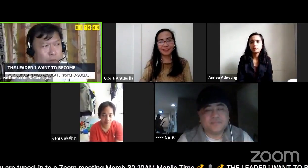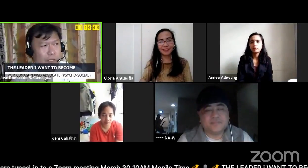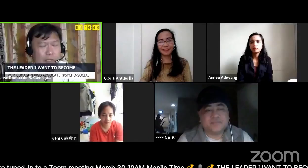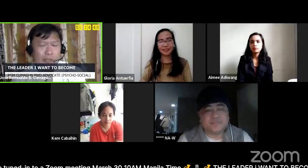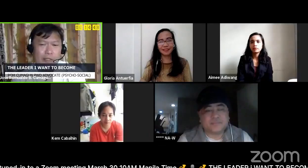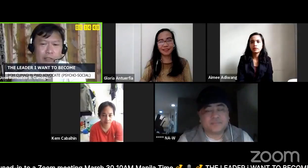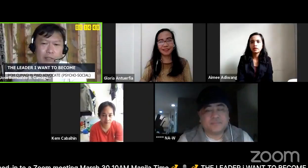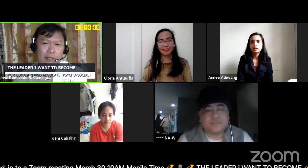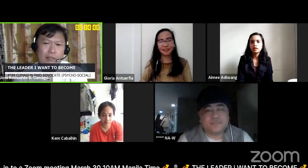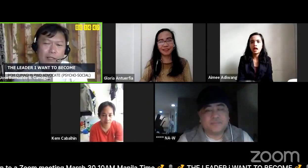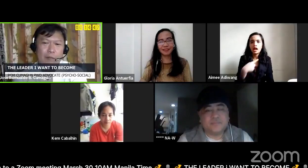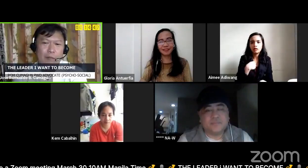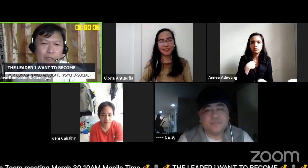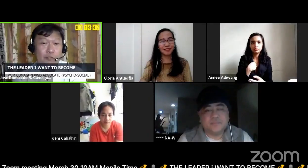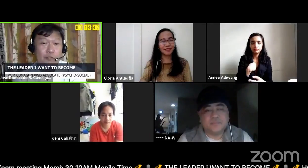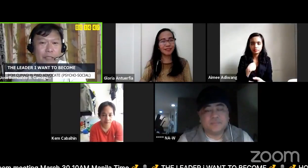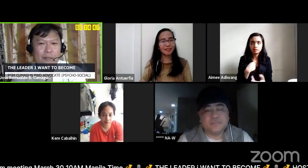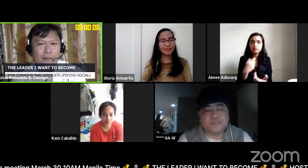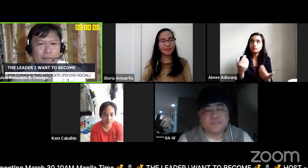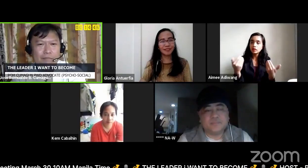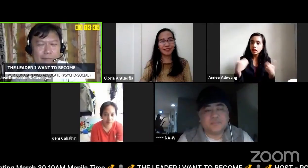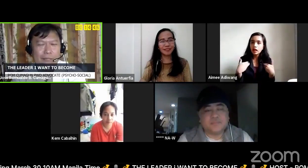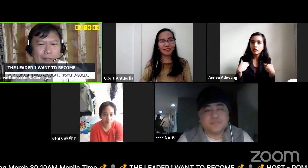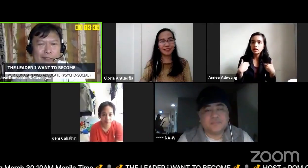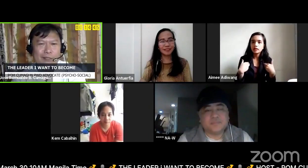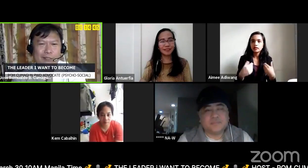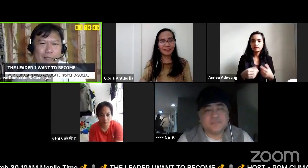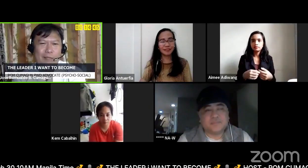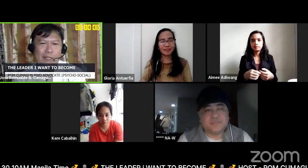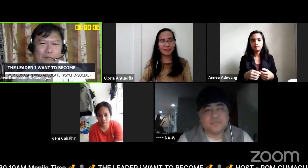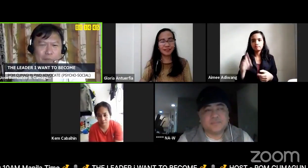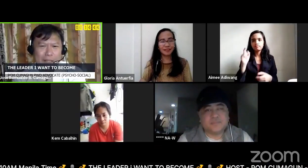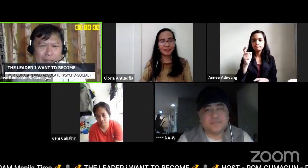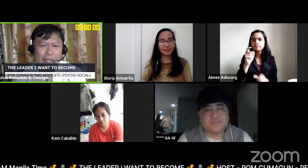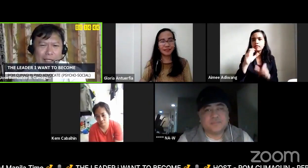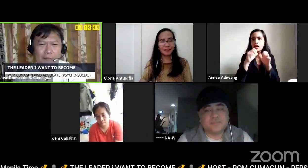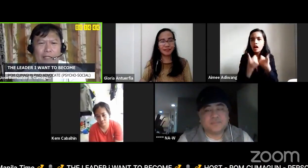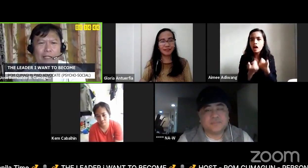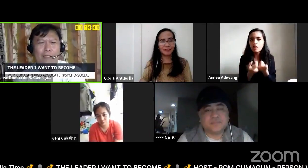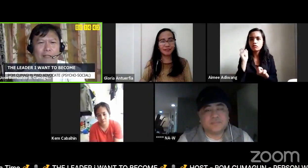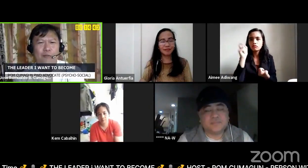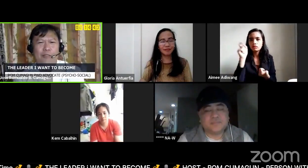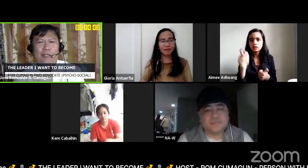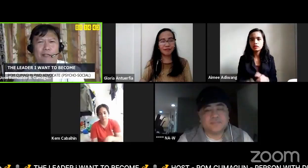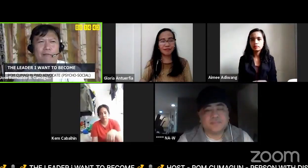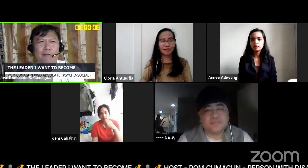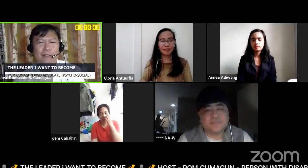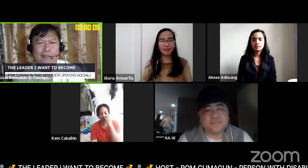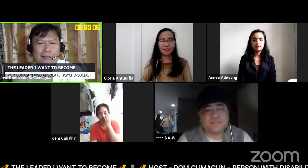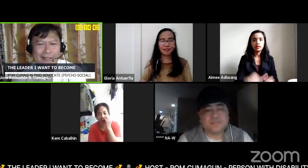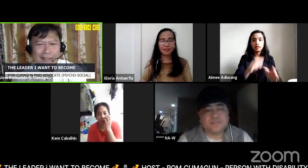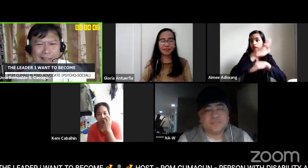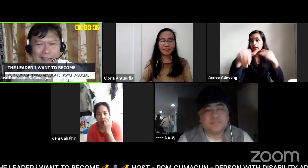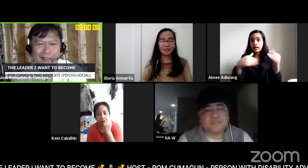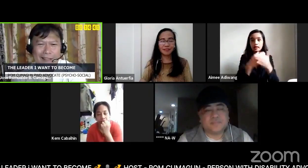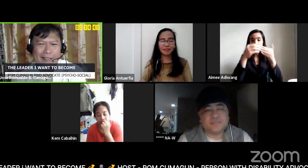And also there's this element of speed. Okay. There's this element of speed. Every leader would have